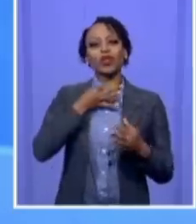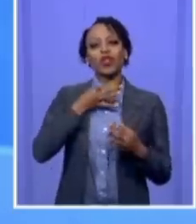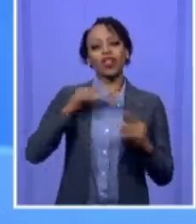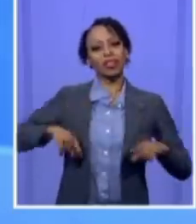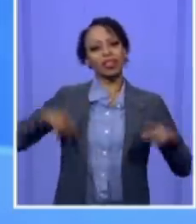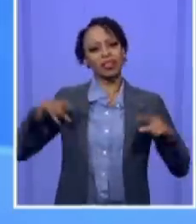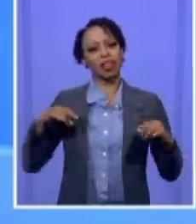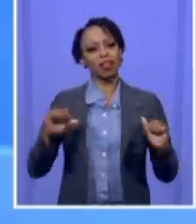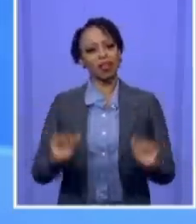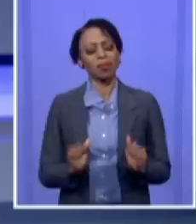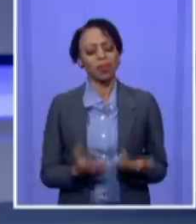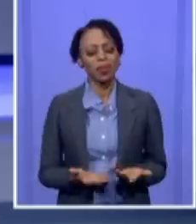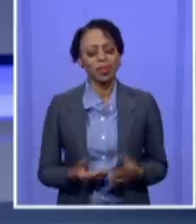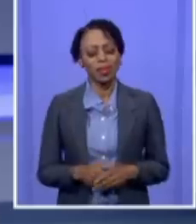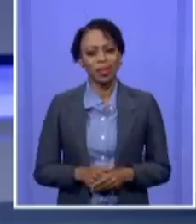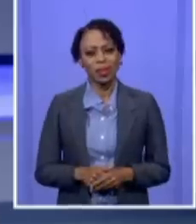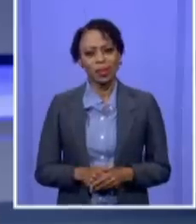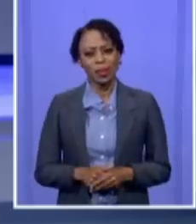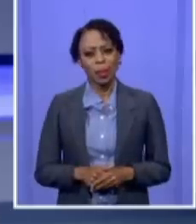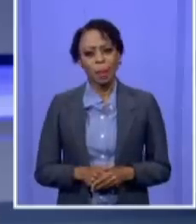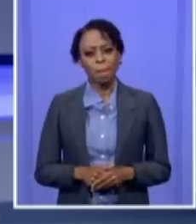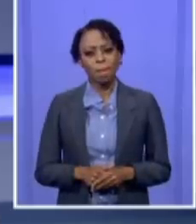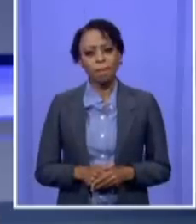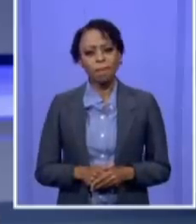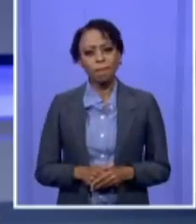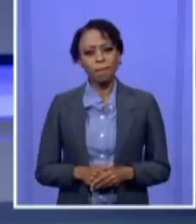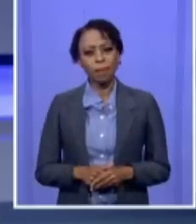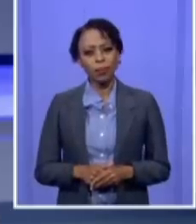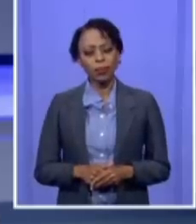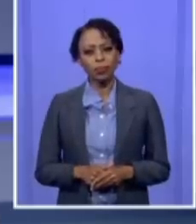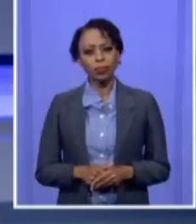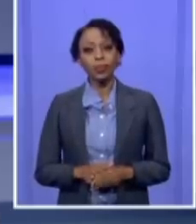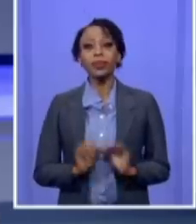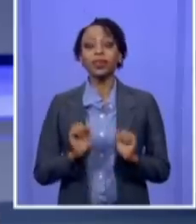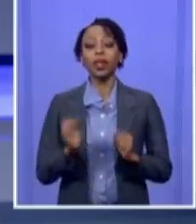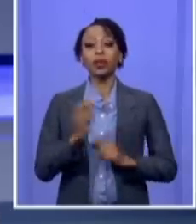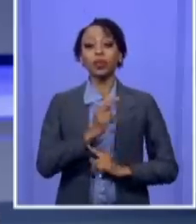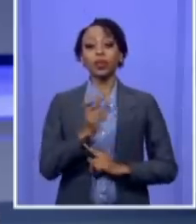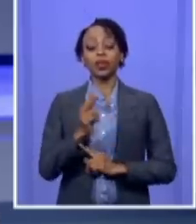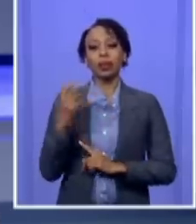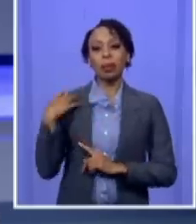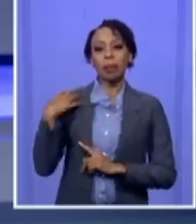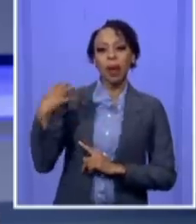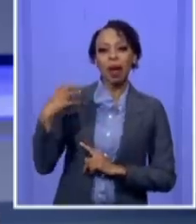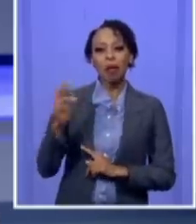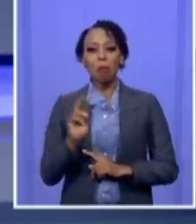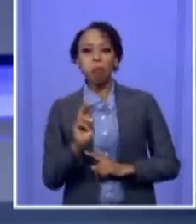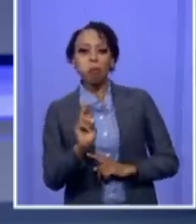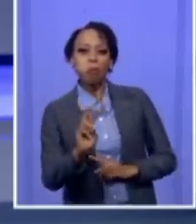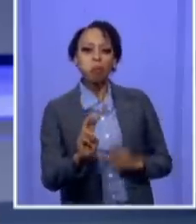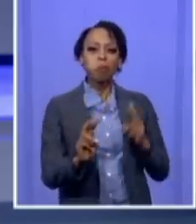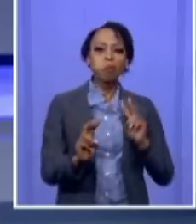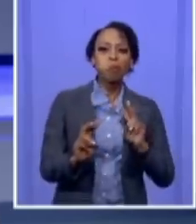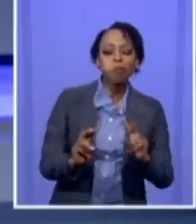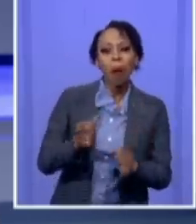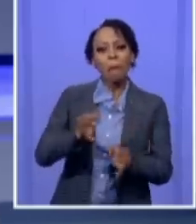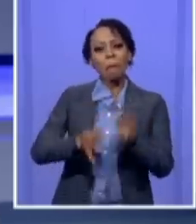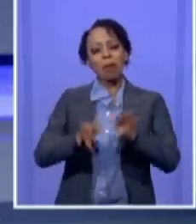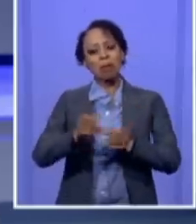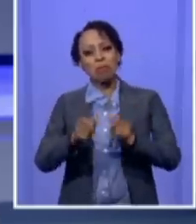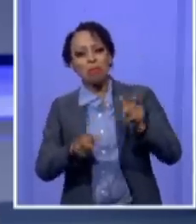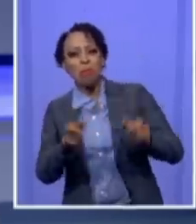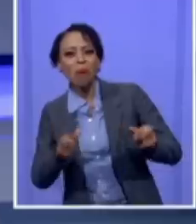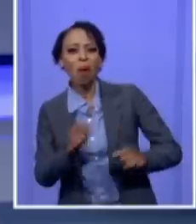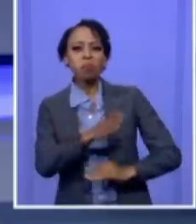and limb underground. So the next question I want to ask you then is, we're seeing the police minister going out there, we're seeing politicians now out